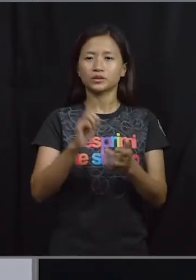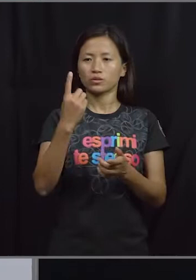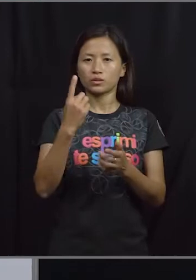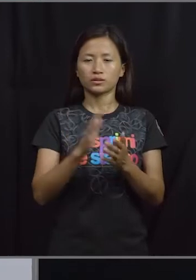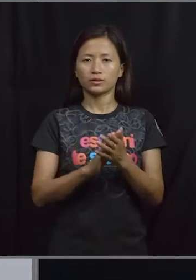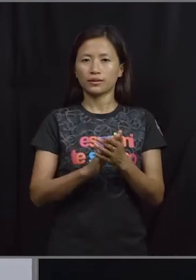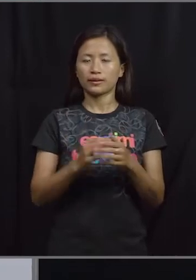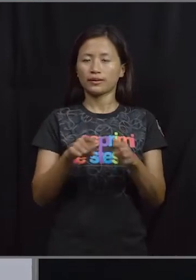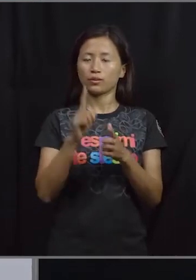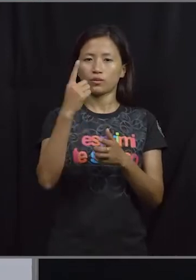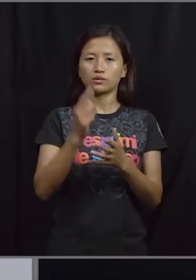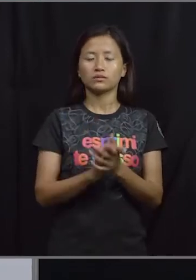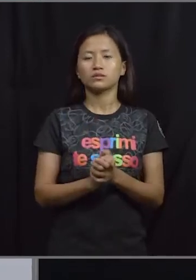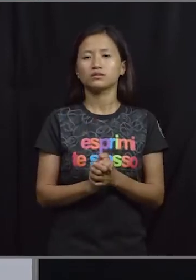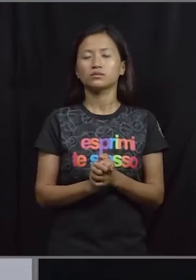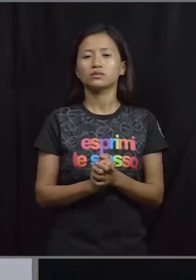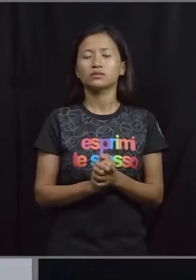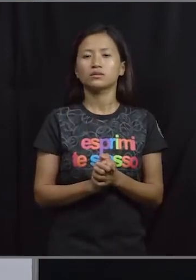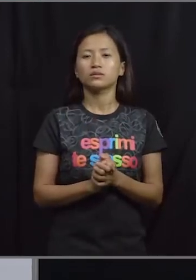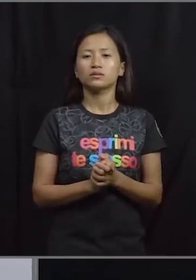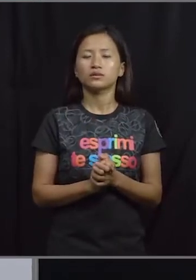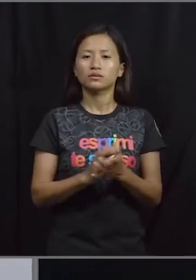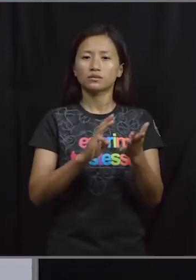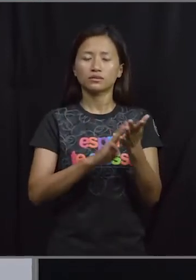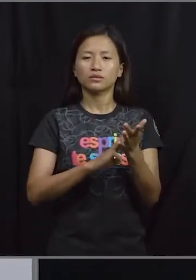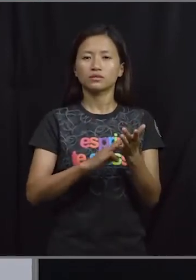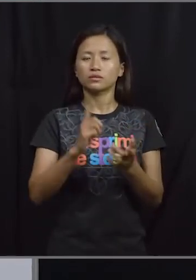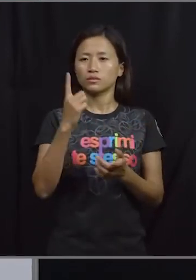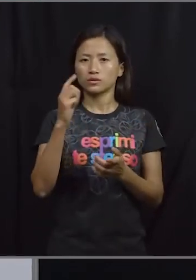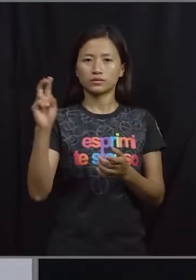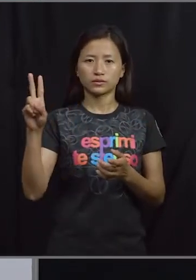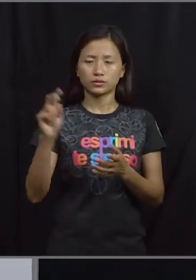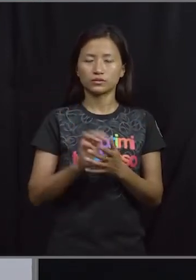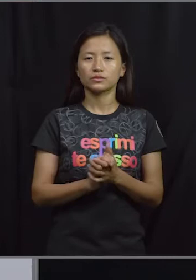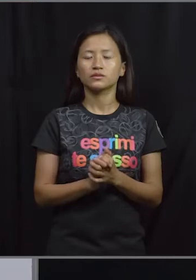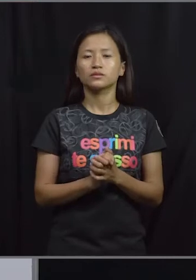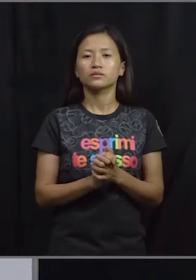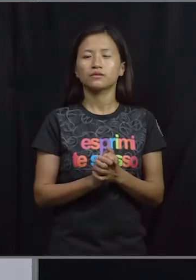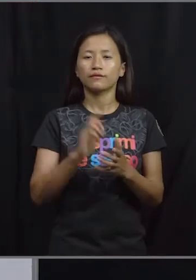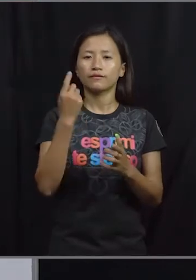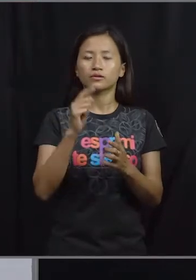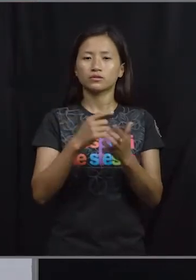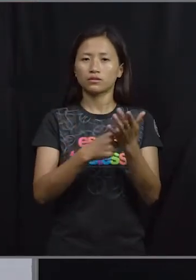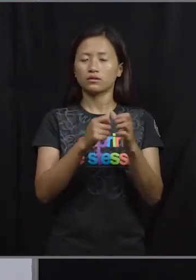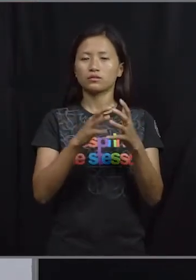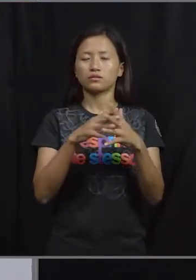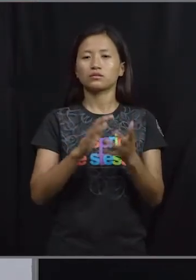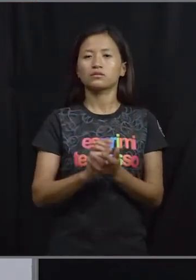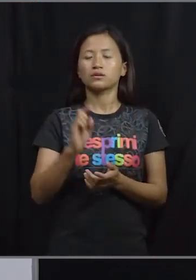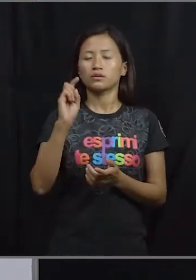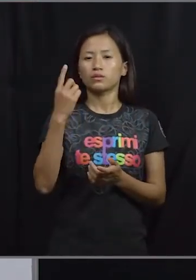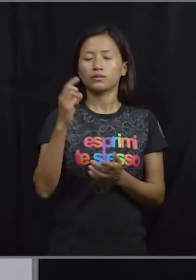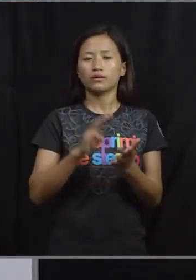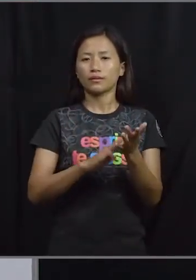M11, we are going to get, then M12, the first row, then